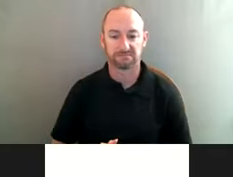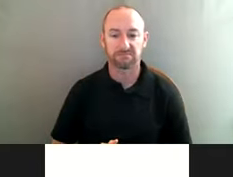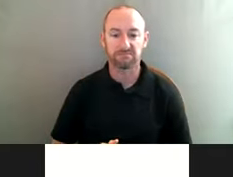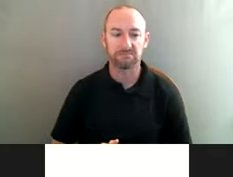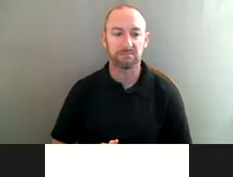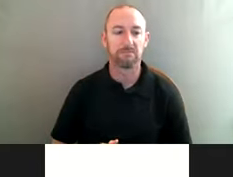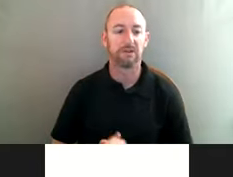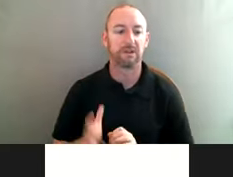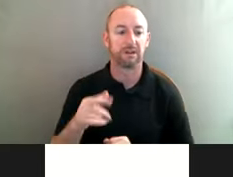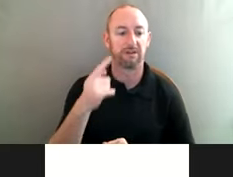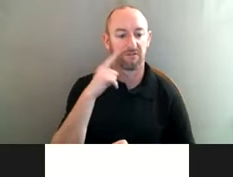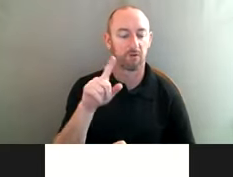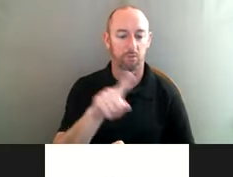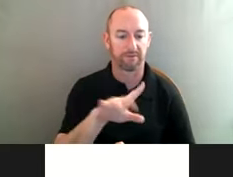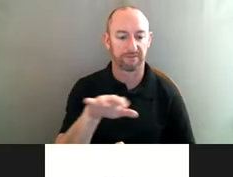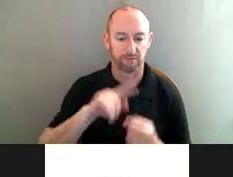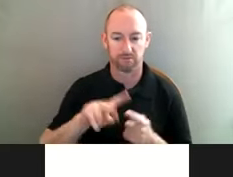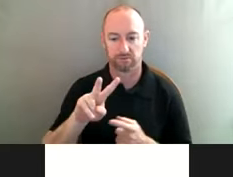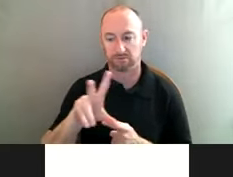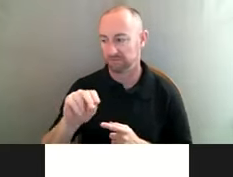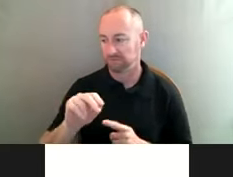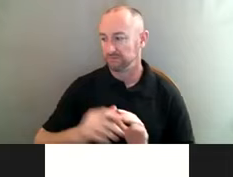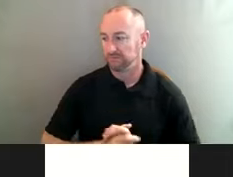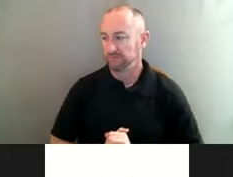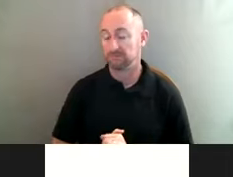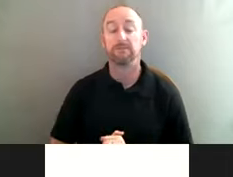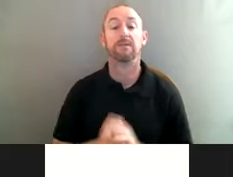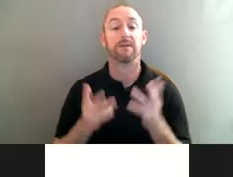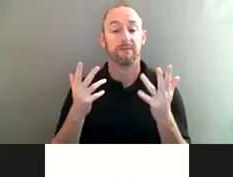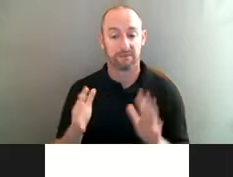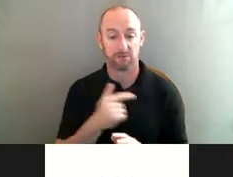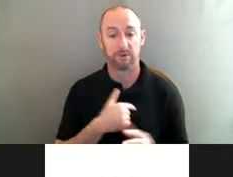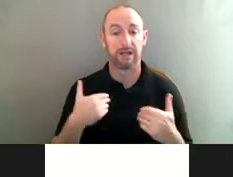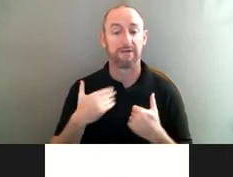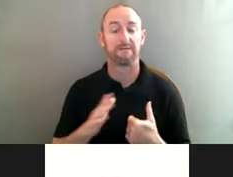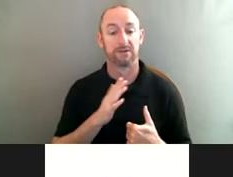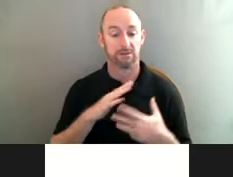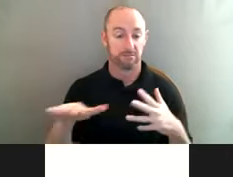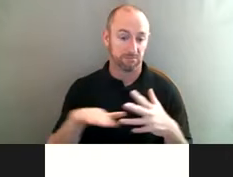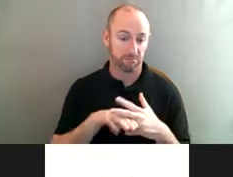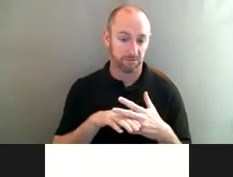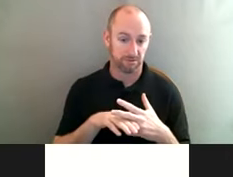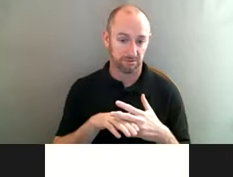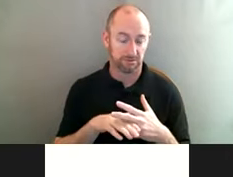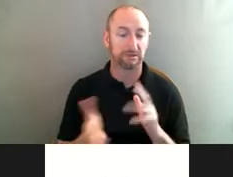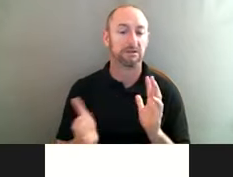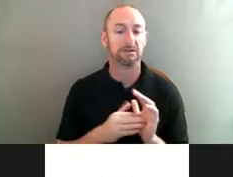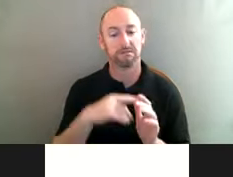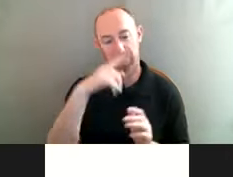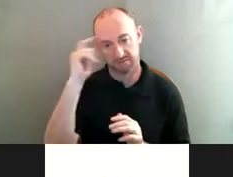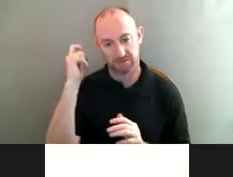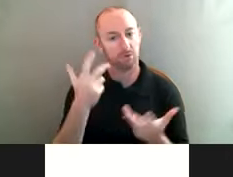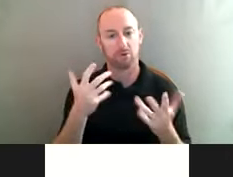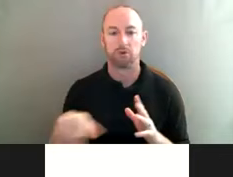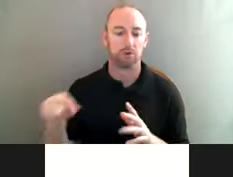for 1:55 to 2:30. And then after that, we actually have an official break scheduled, again, because we don't want